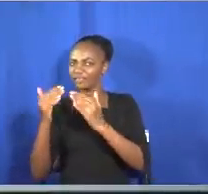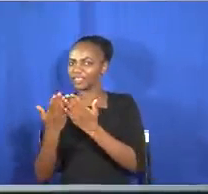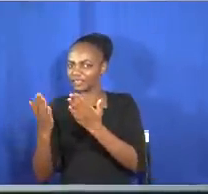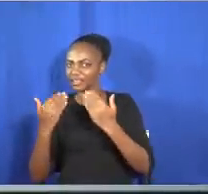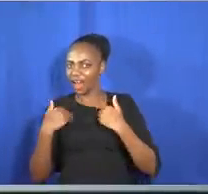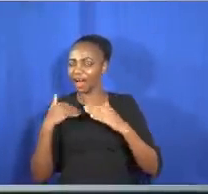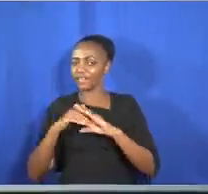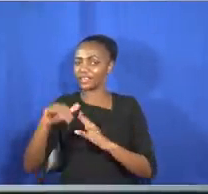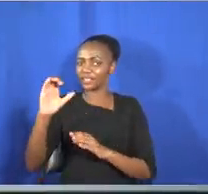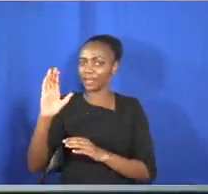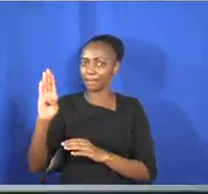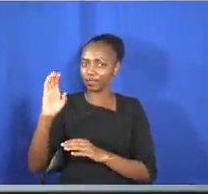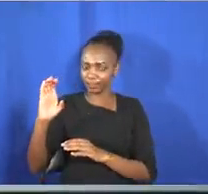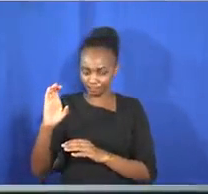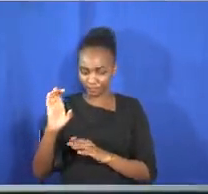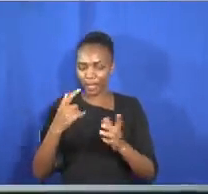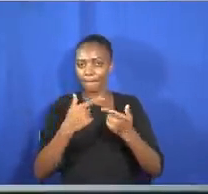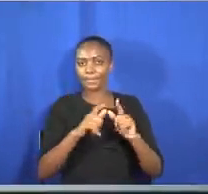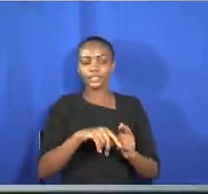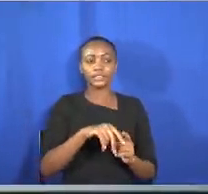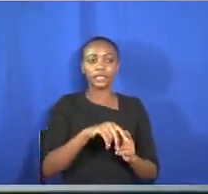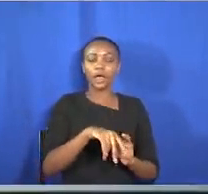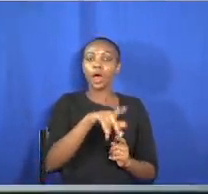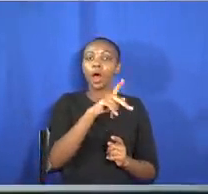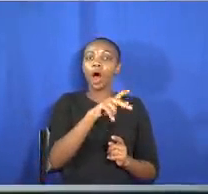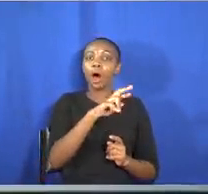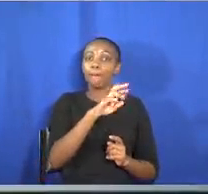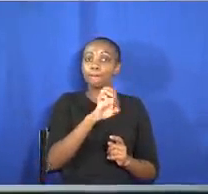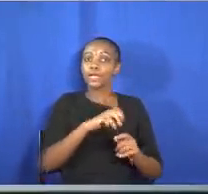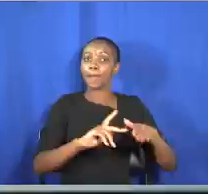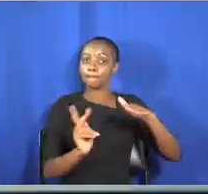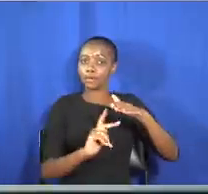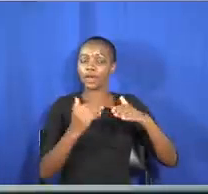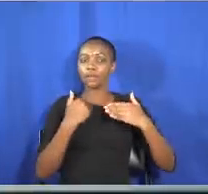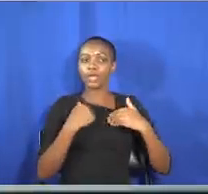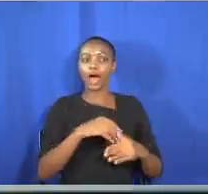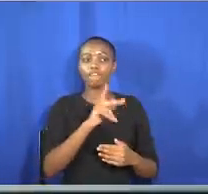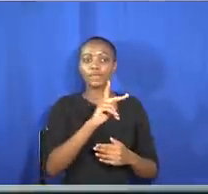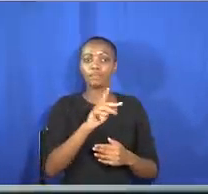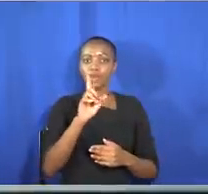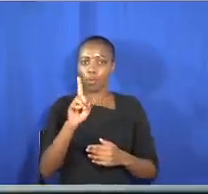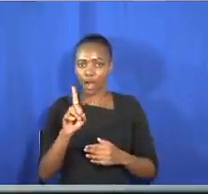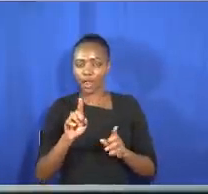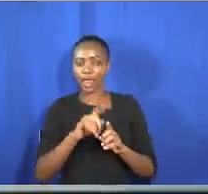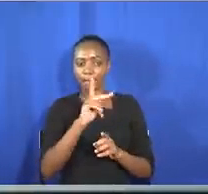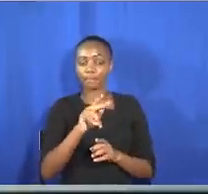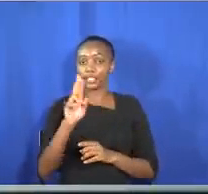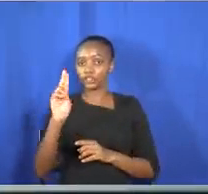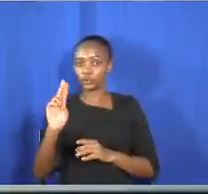learners transit to tertiary education. So with the pre-primary, we talk about the PP1 and